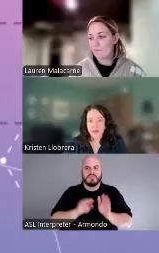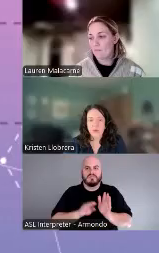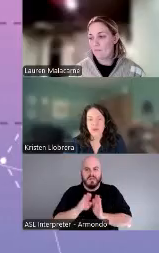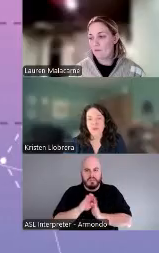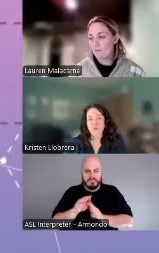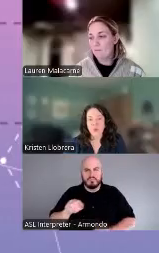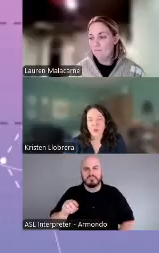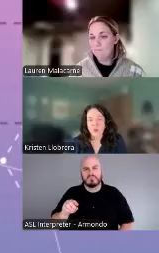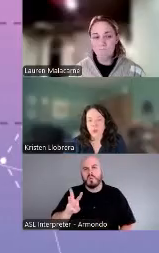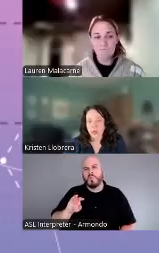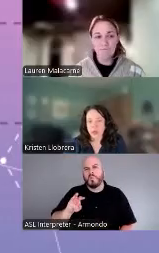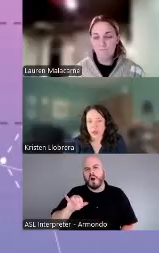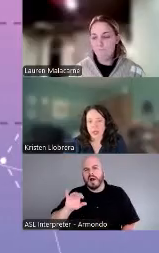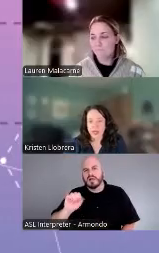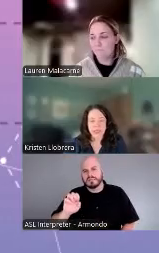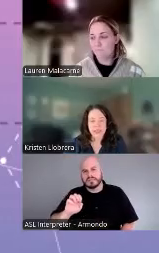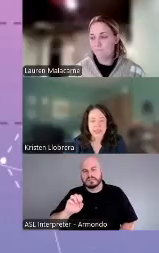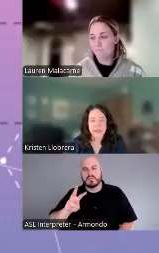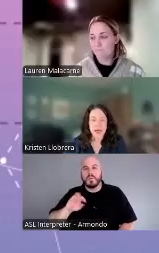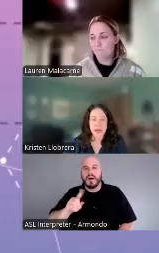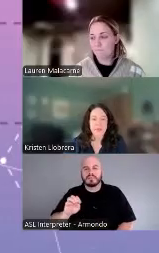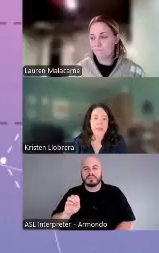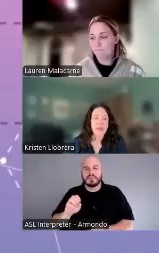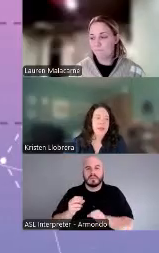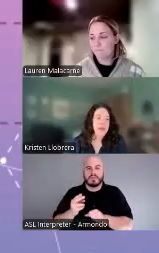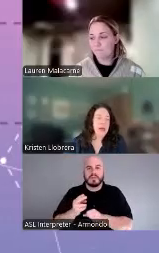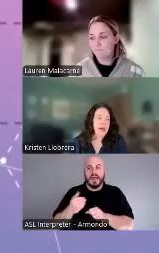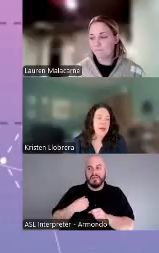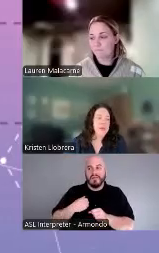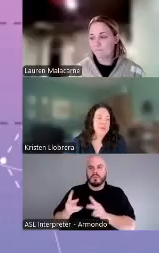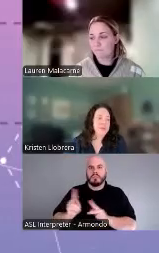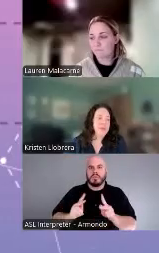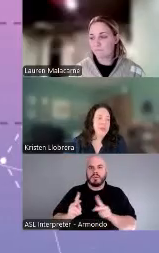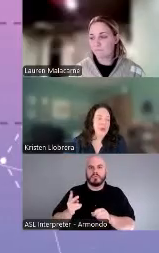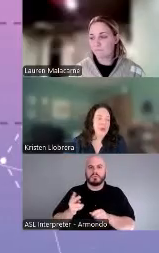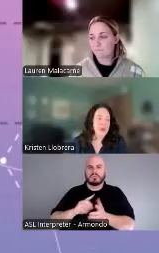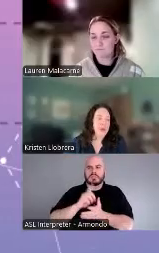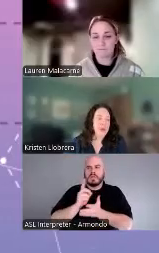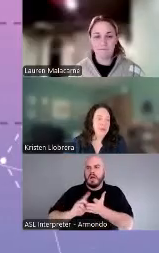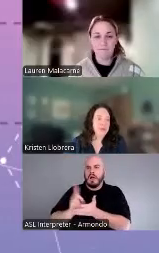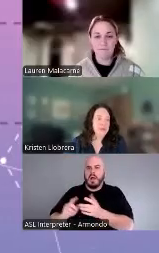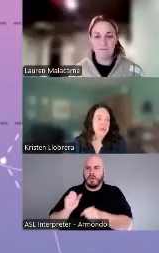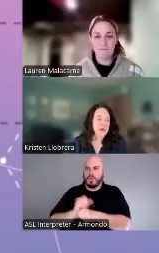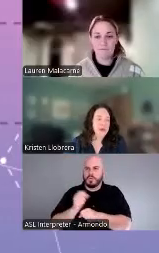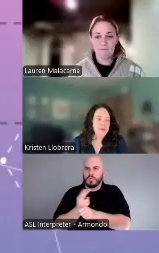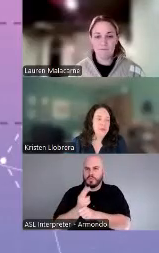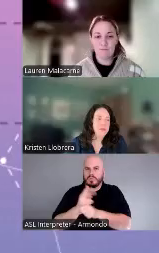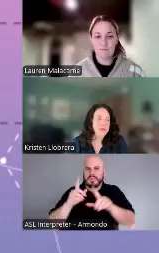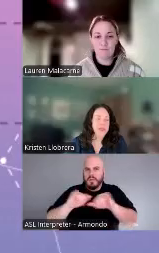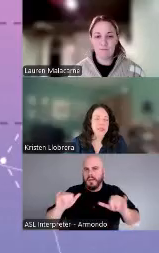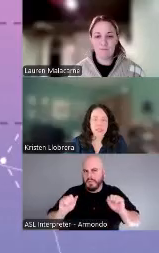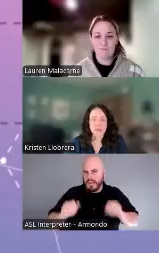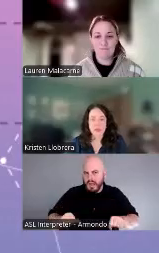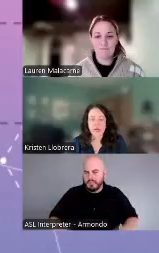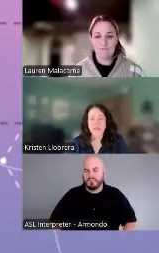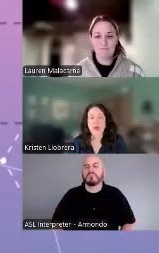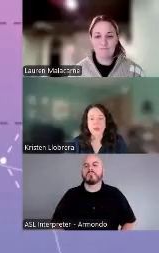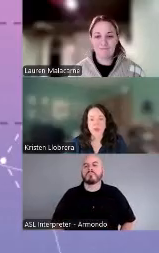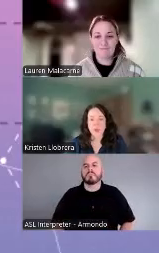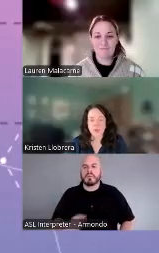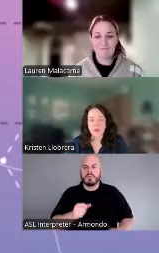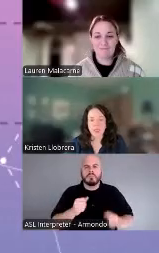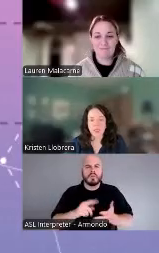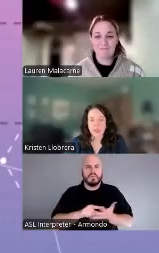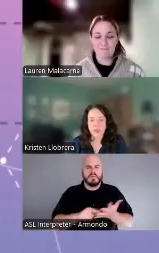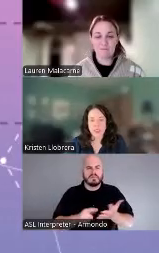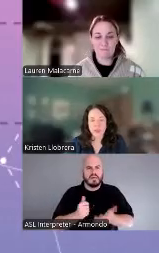edit. You can have more people working on it at the same time. There were a number of things that kind of helped